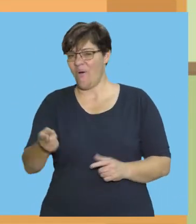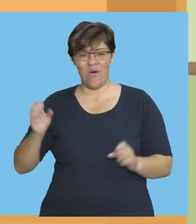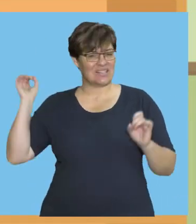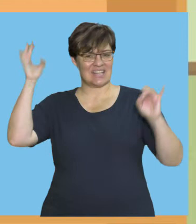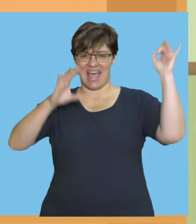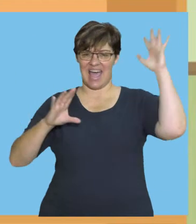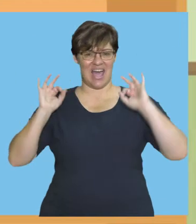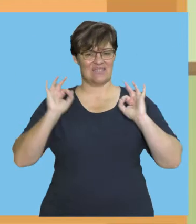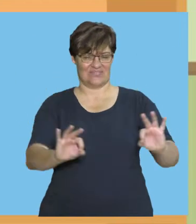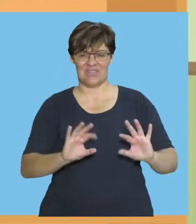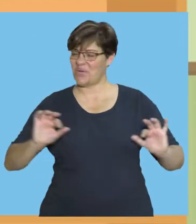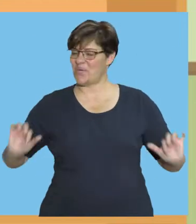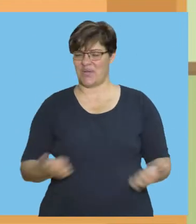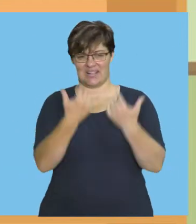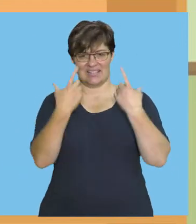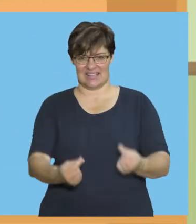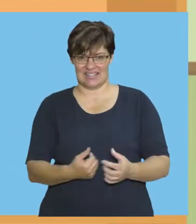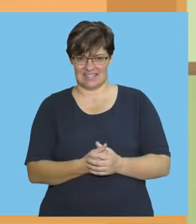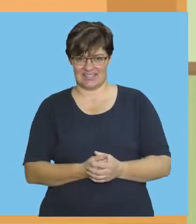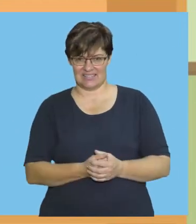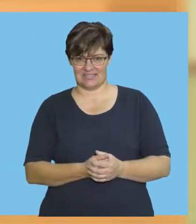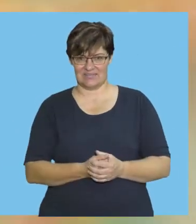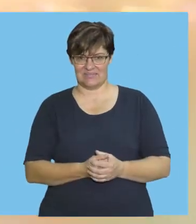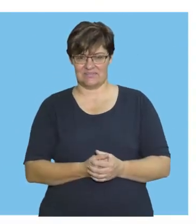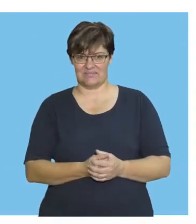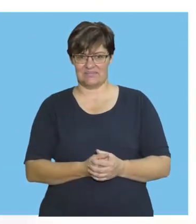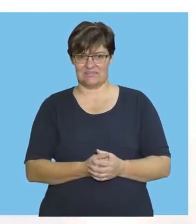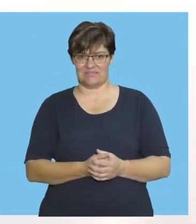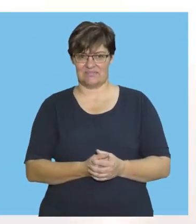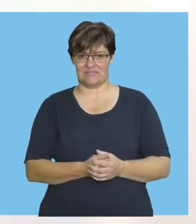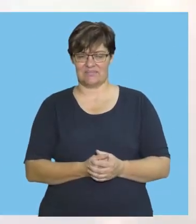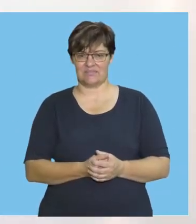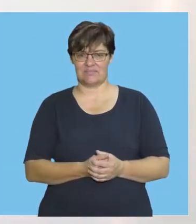all stars. Well done.